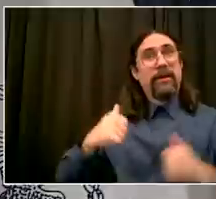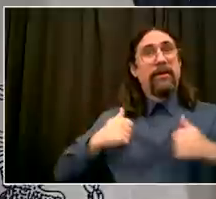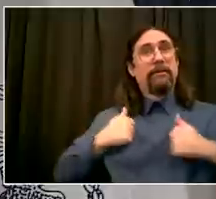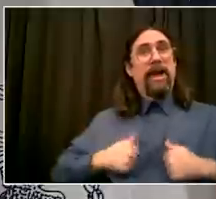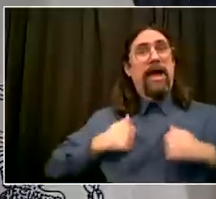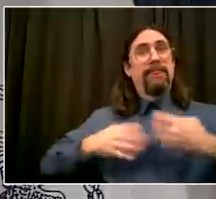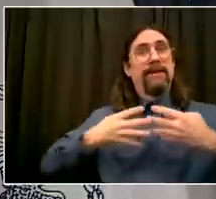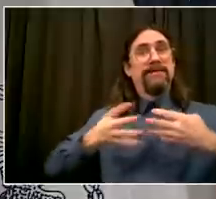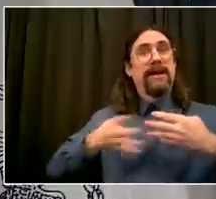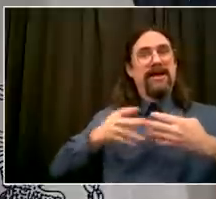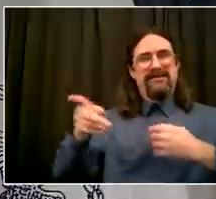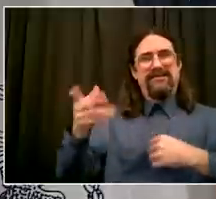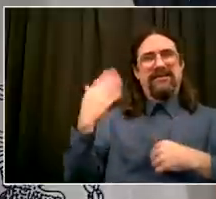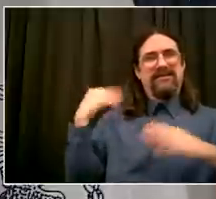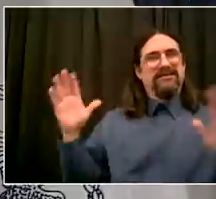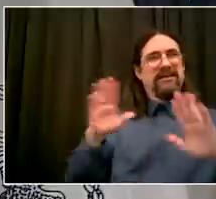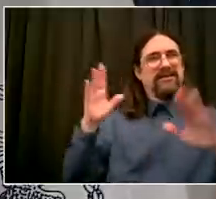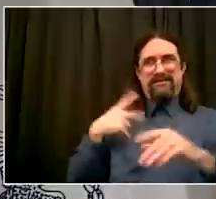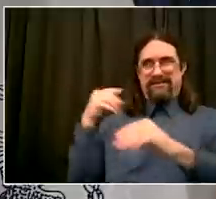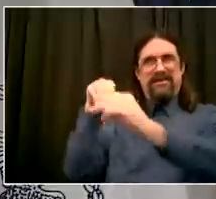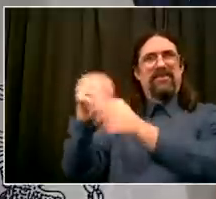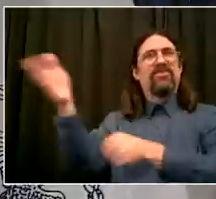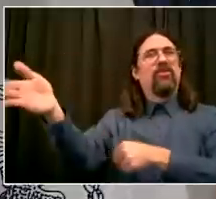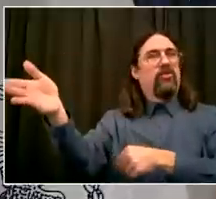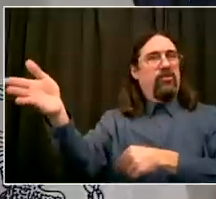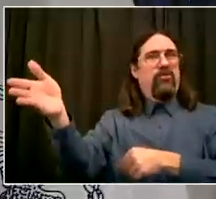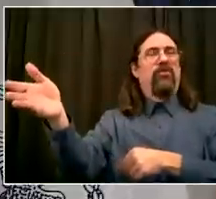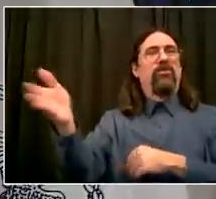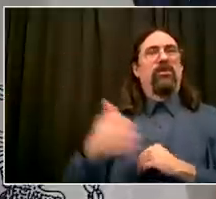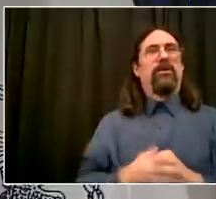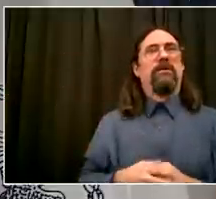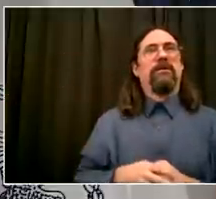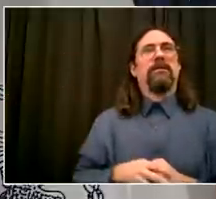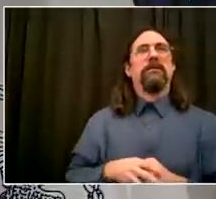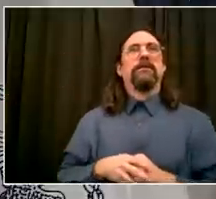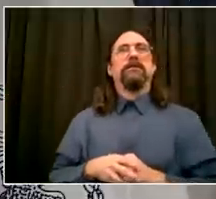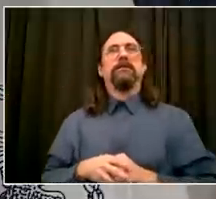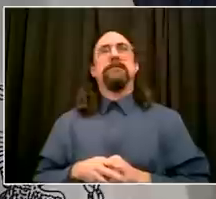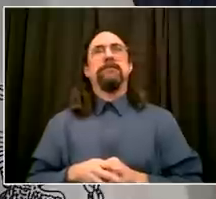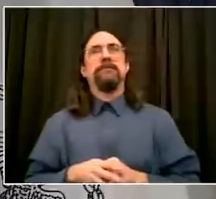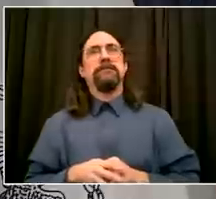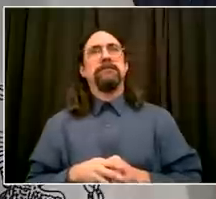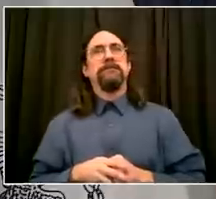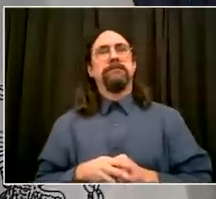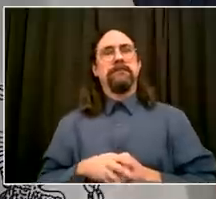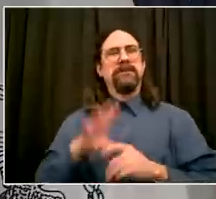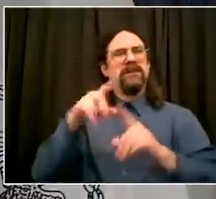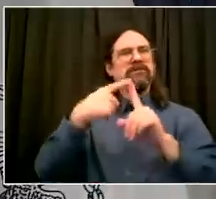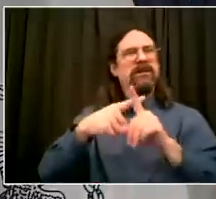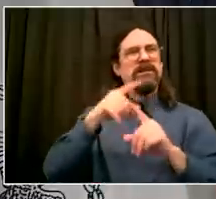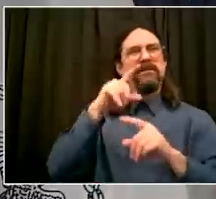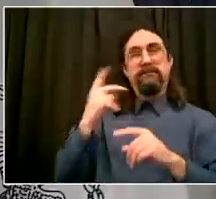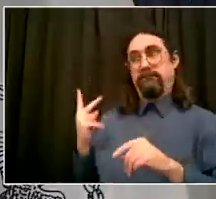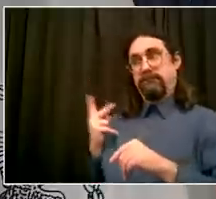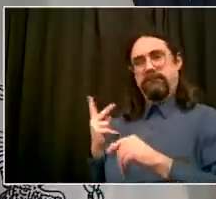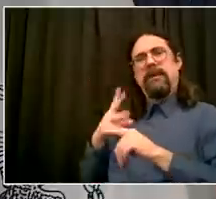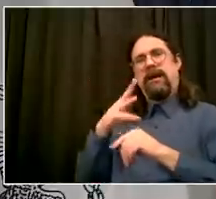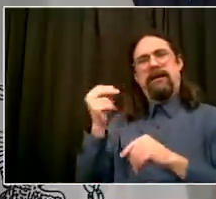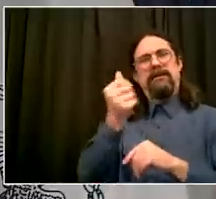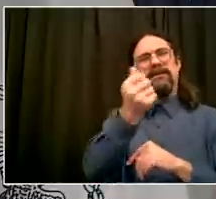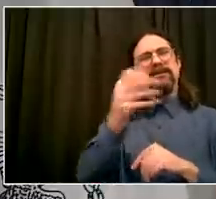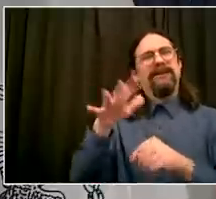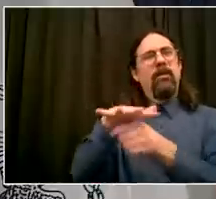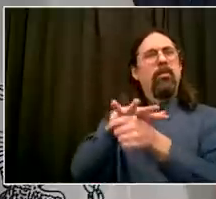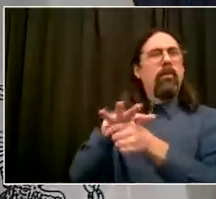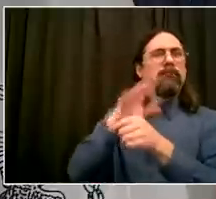extremely pleased to have the Bathgate site. And they said this is a community that really was hit hard by COVID, a community